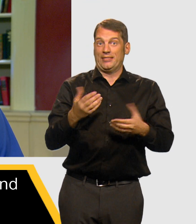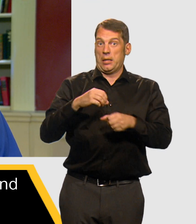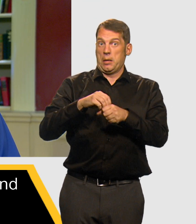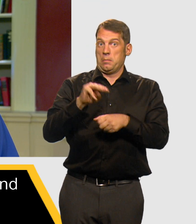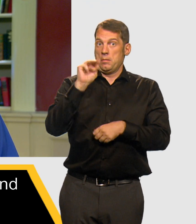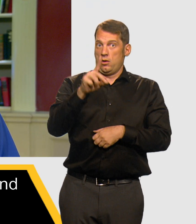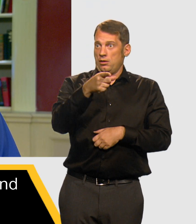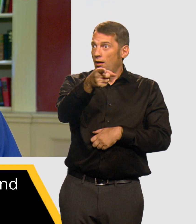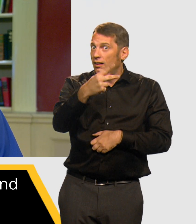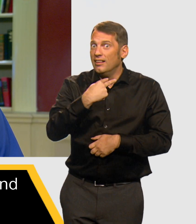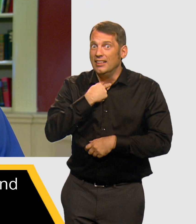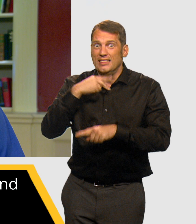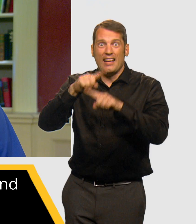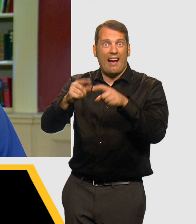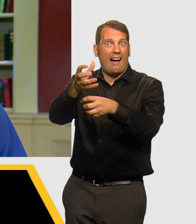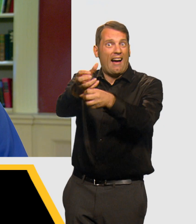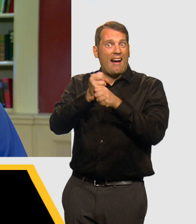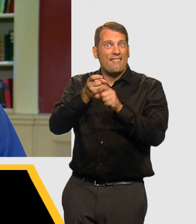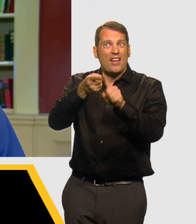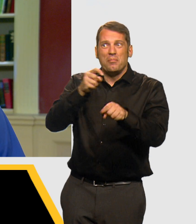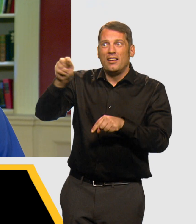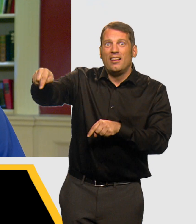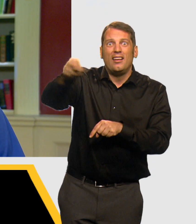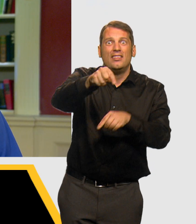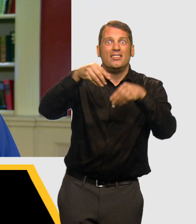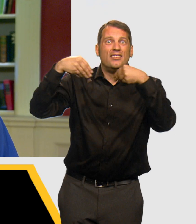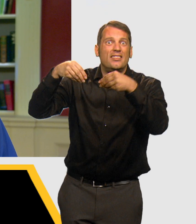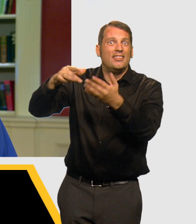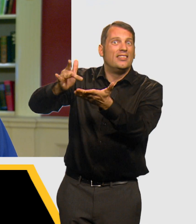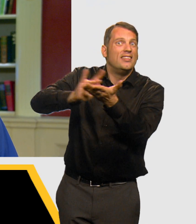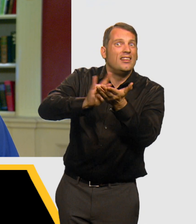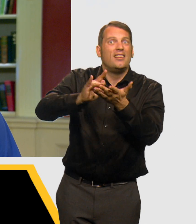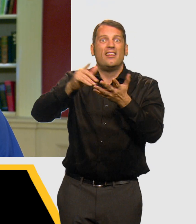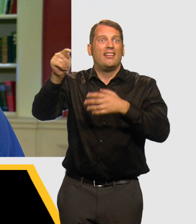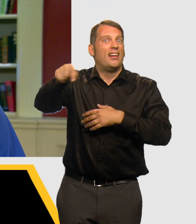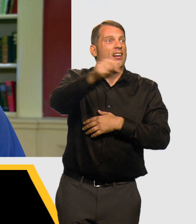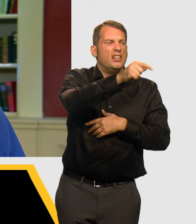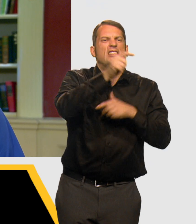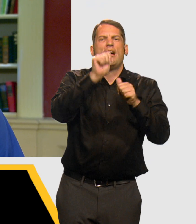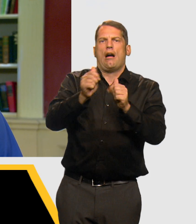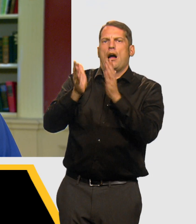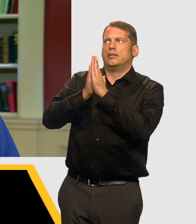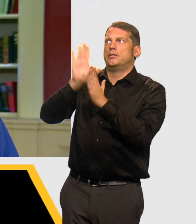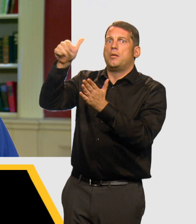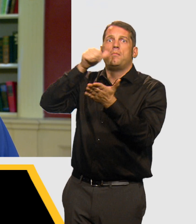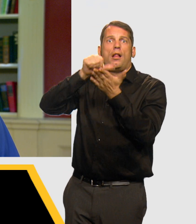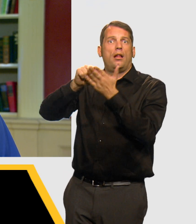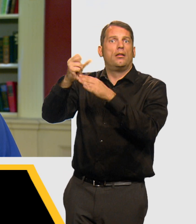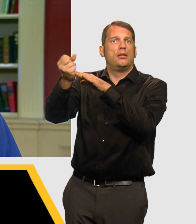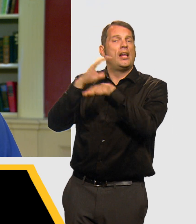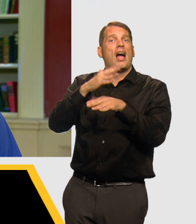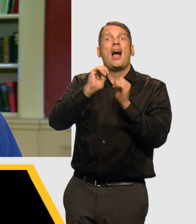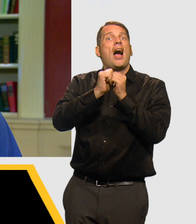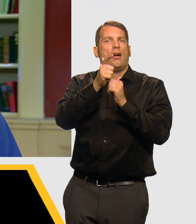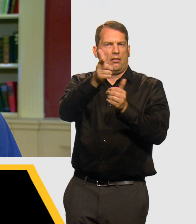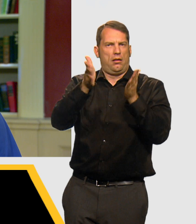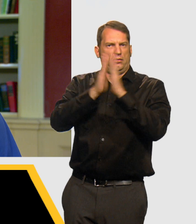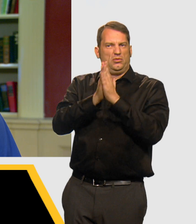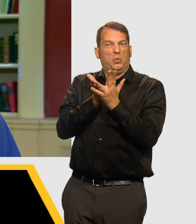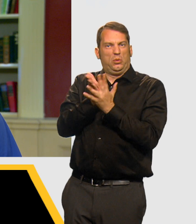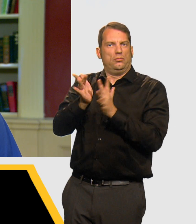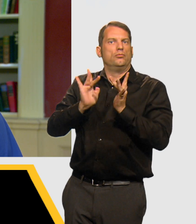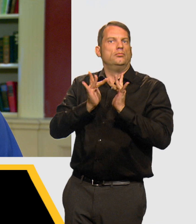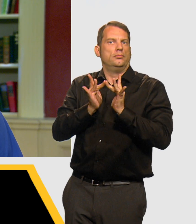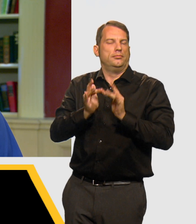Maryland who is unable to access naloxone through the pharmacy or other sources can have it mailed to them as well. To make your